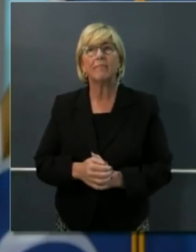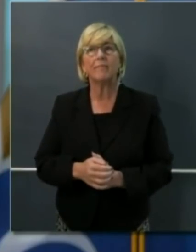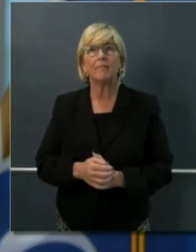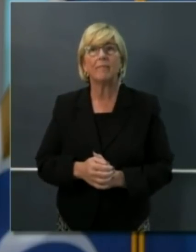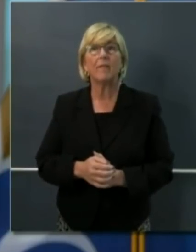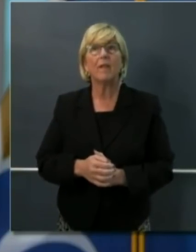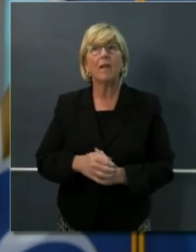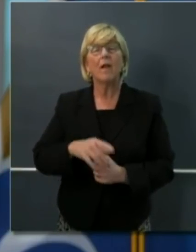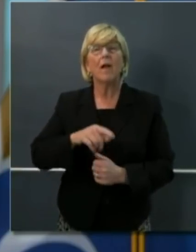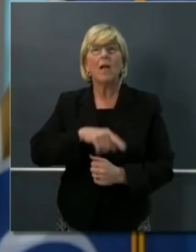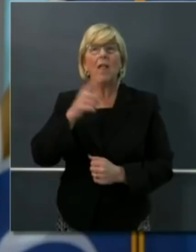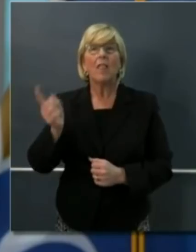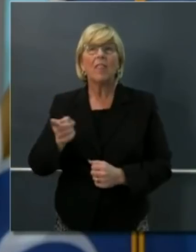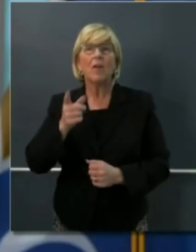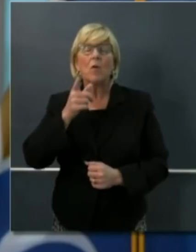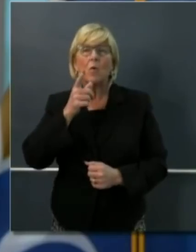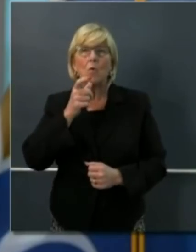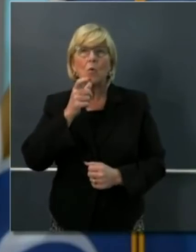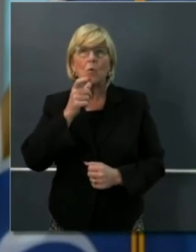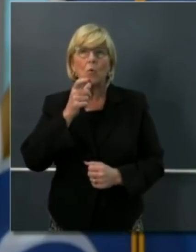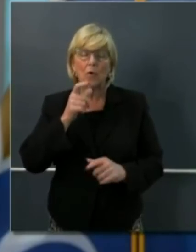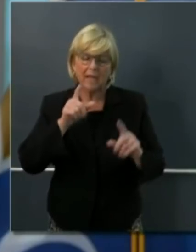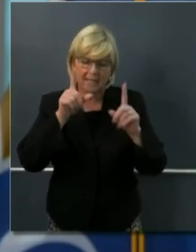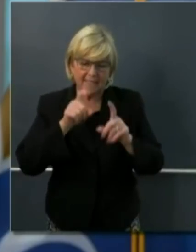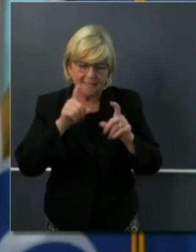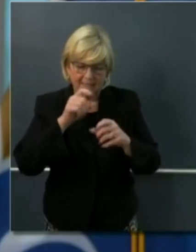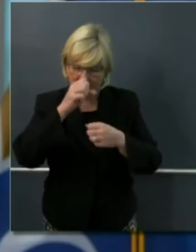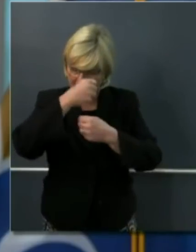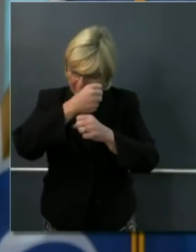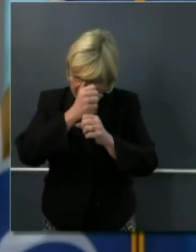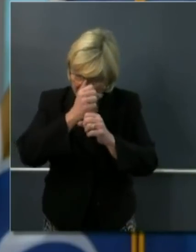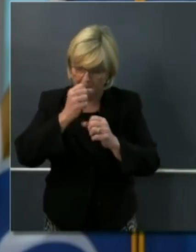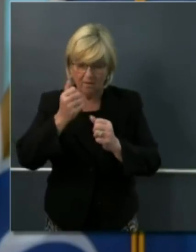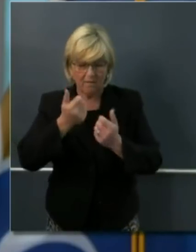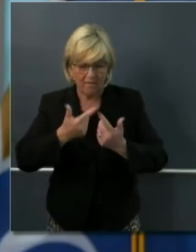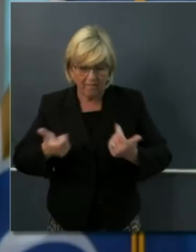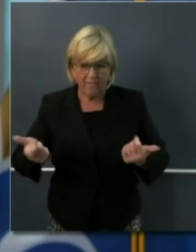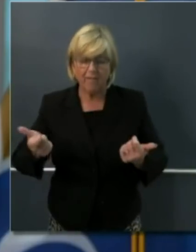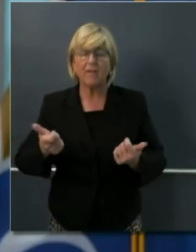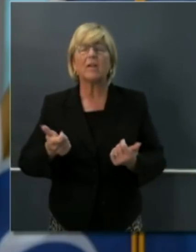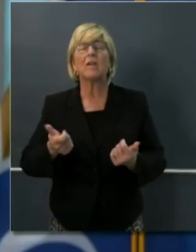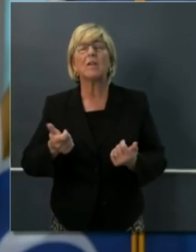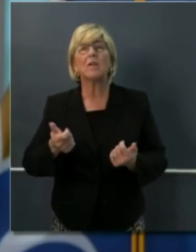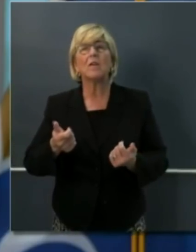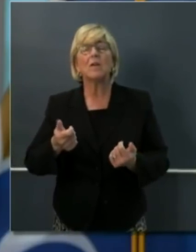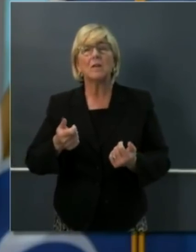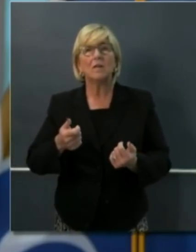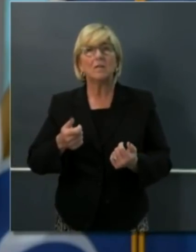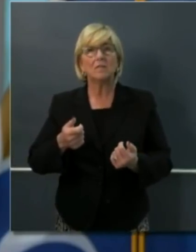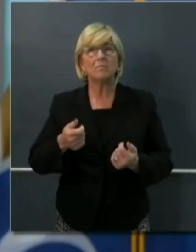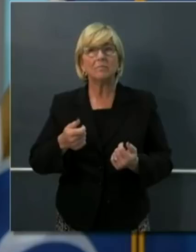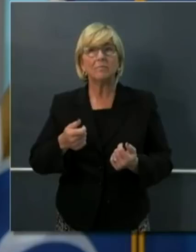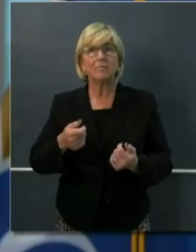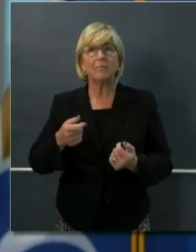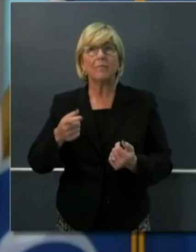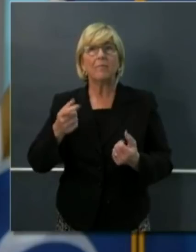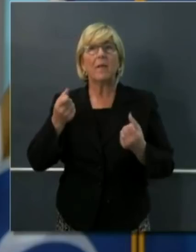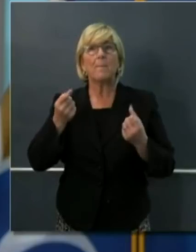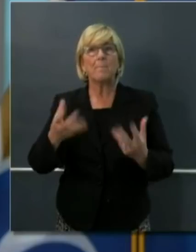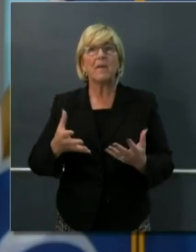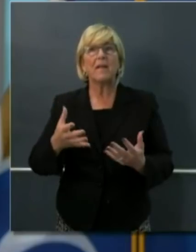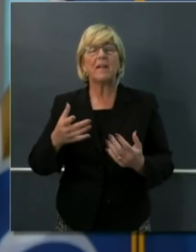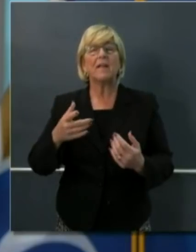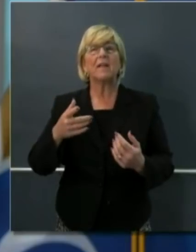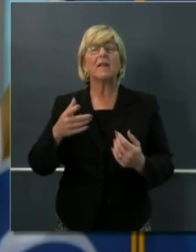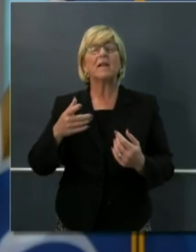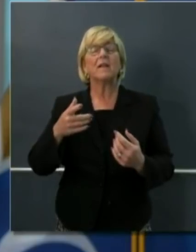less stress, though always critical. The RNA extraction, the reagents, substantially many of those roadblocks